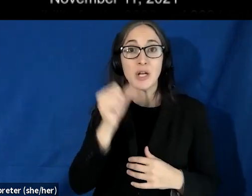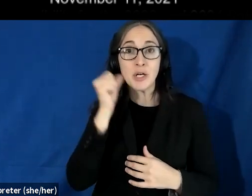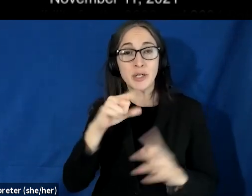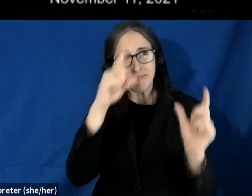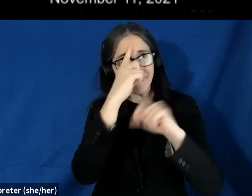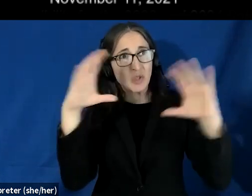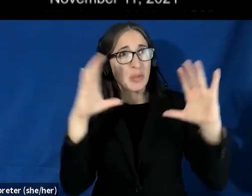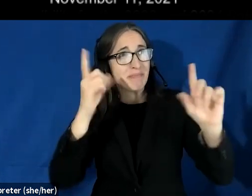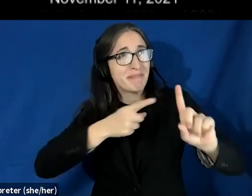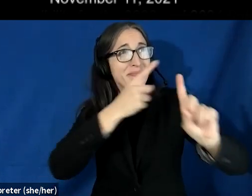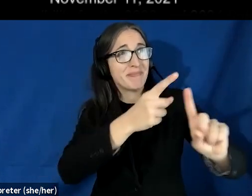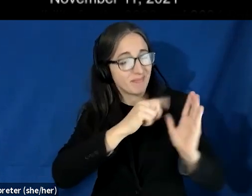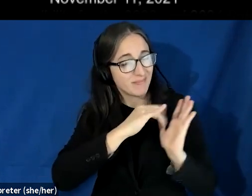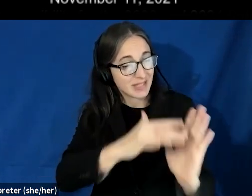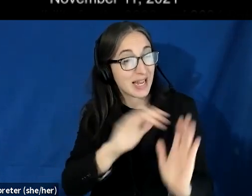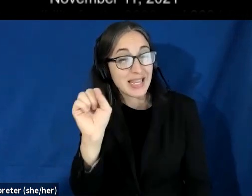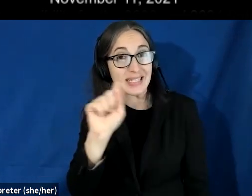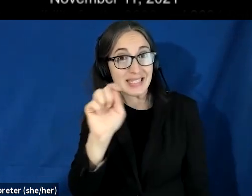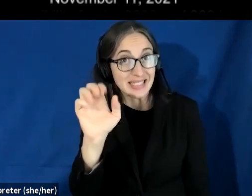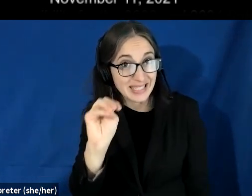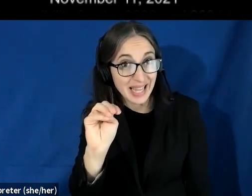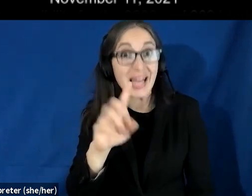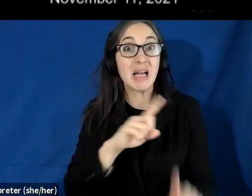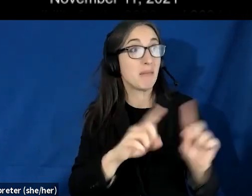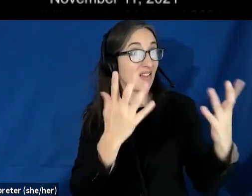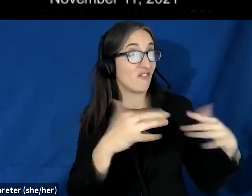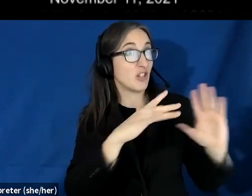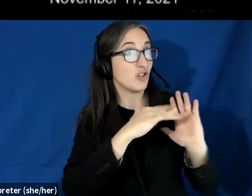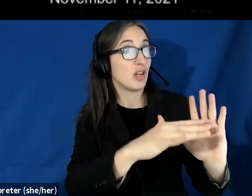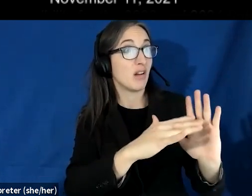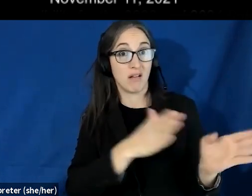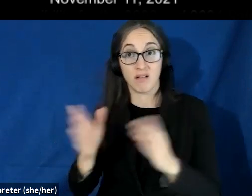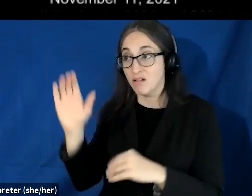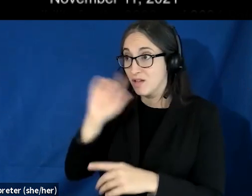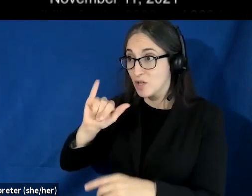study STEM, but they cannot find a relative job.